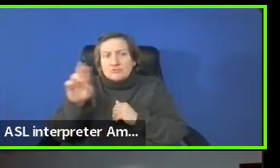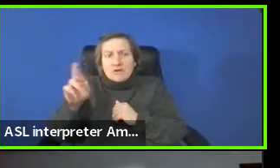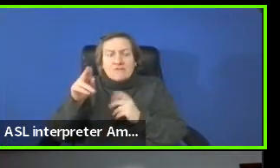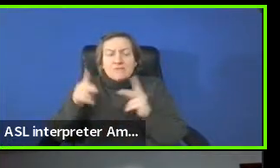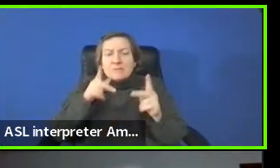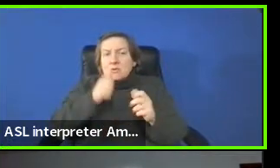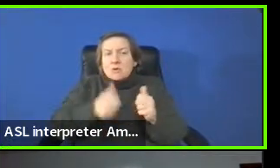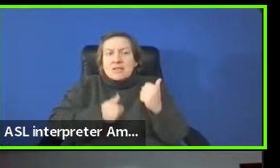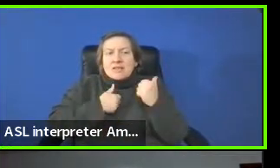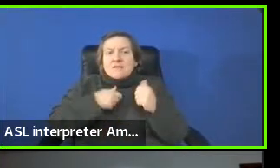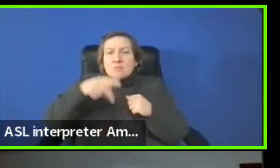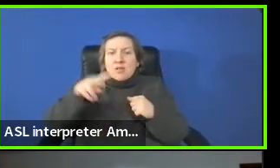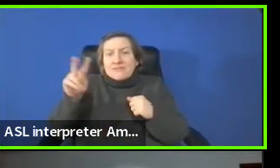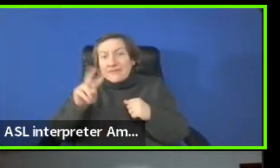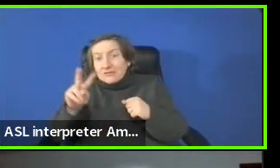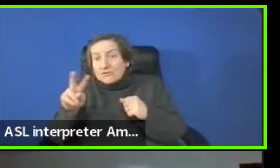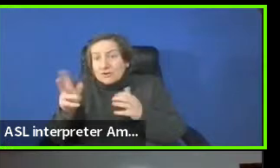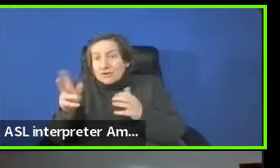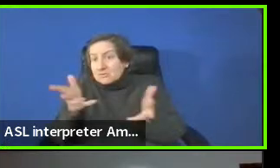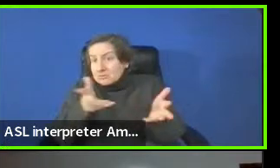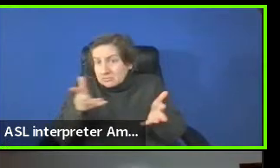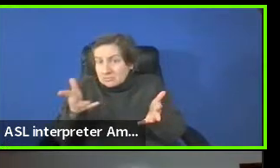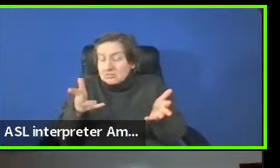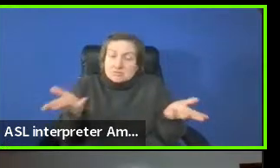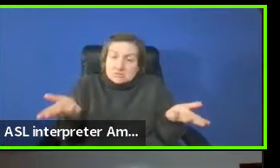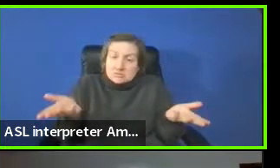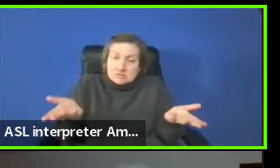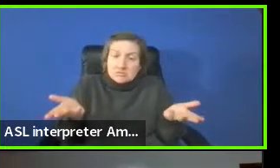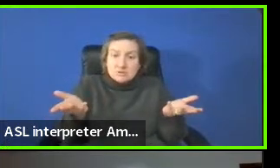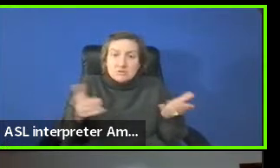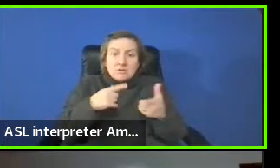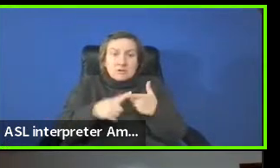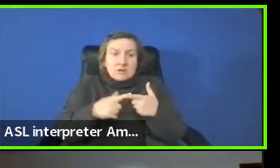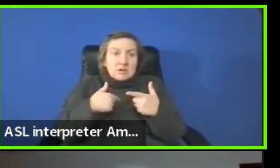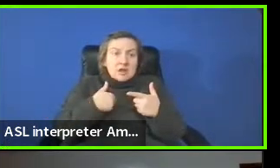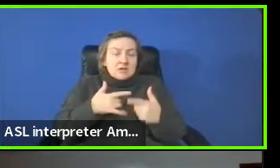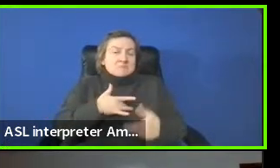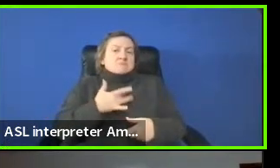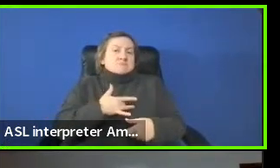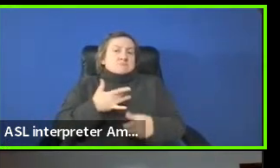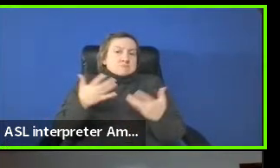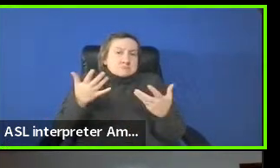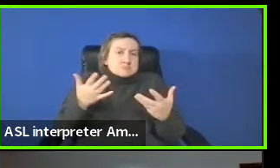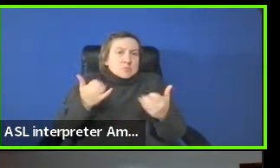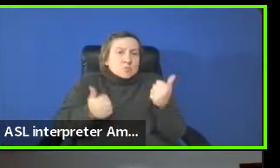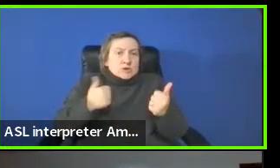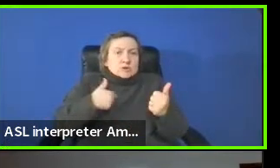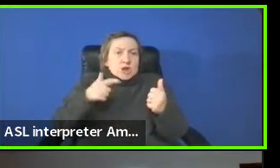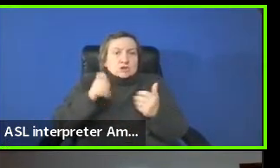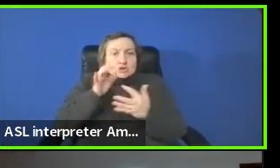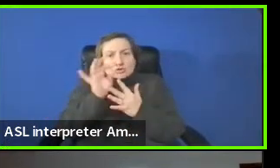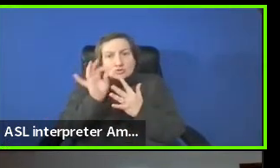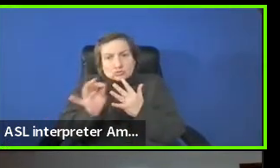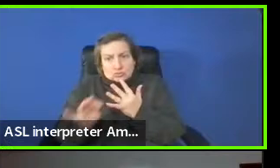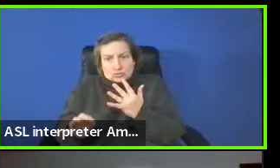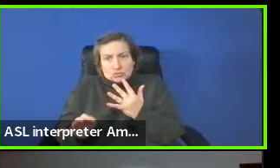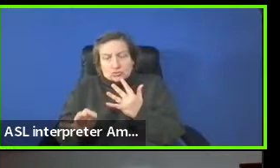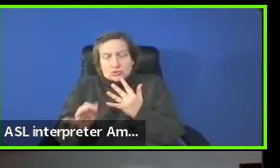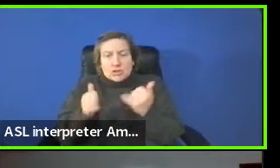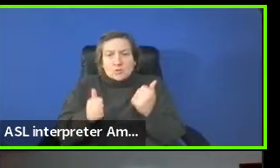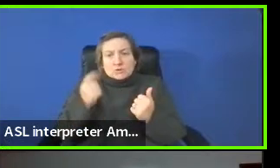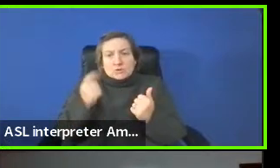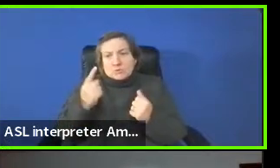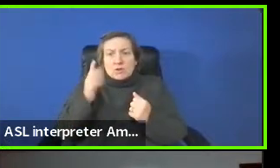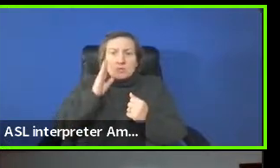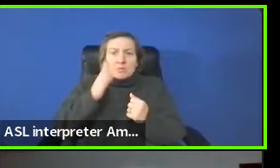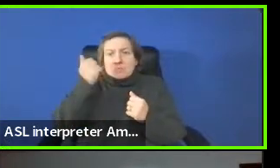Vancouver area, then I have a sense of which one I should choose and which one is going to be the